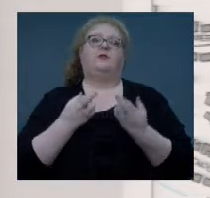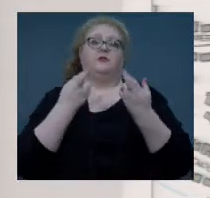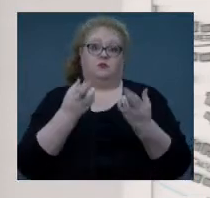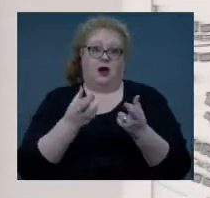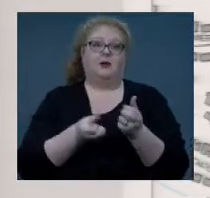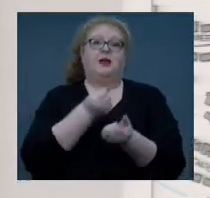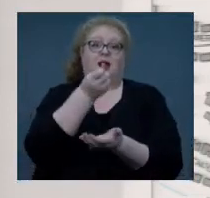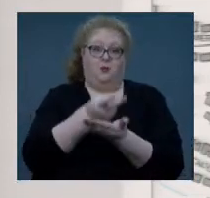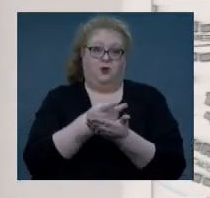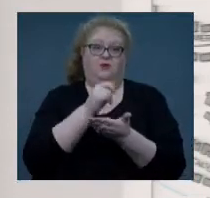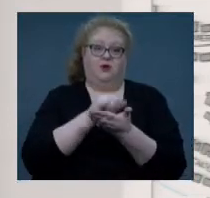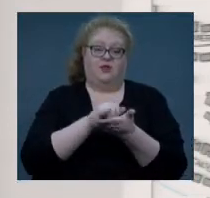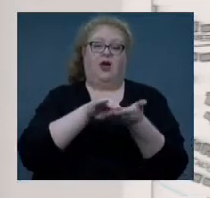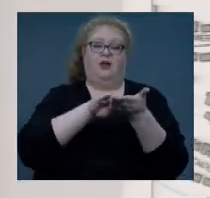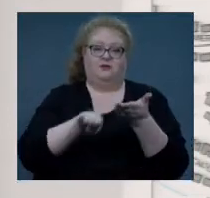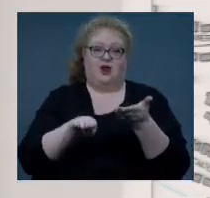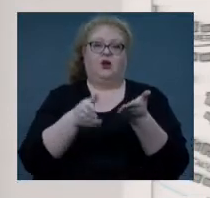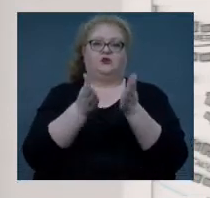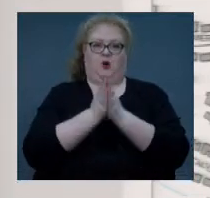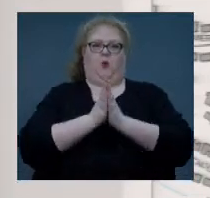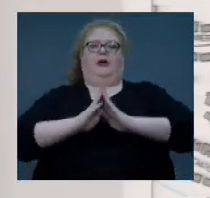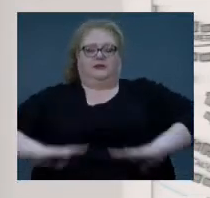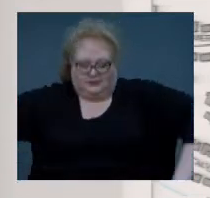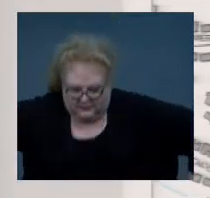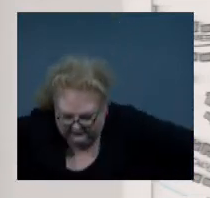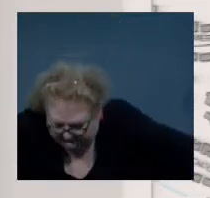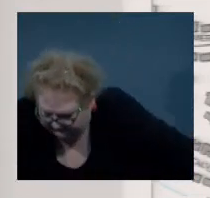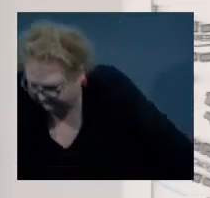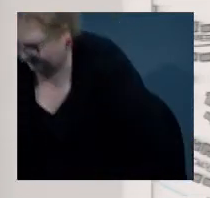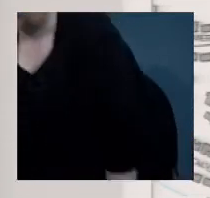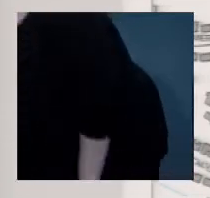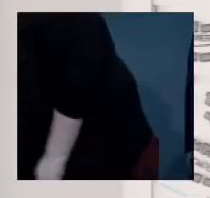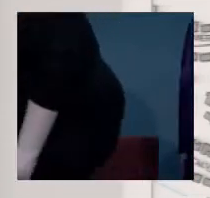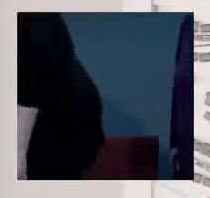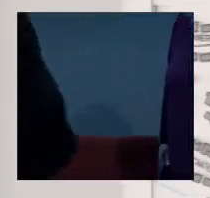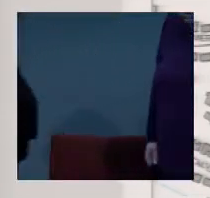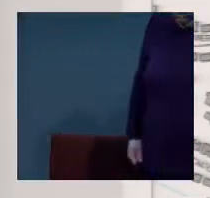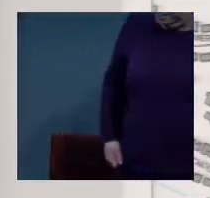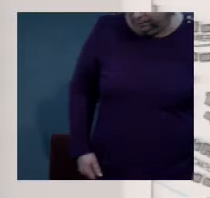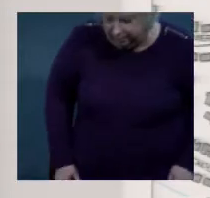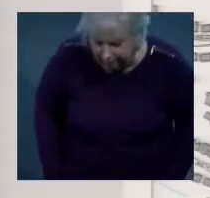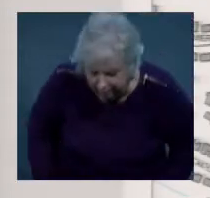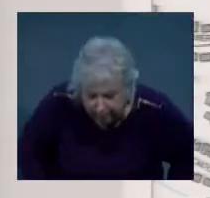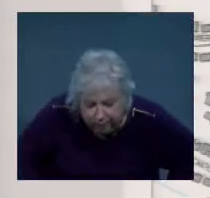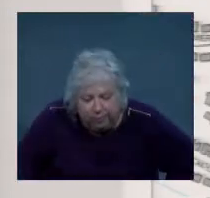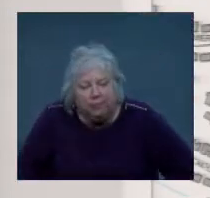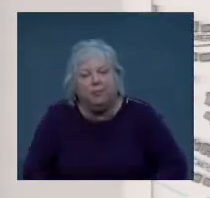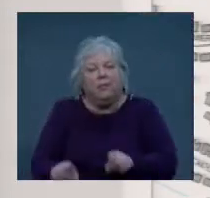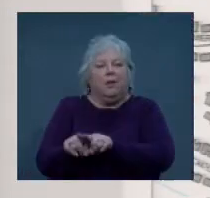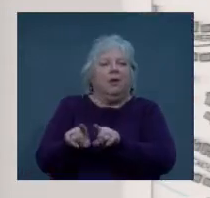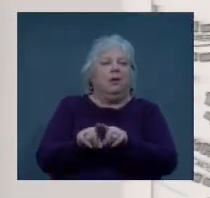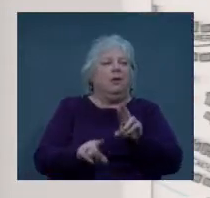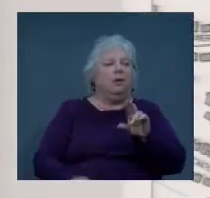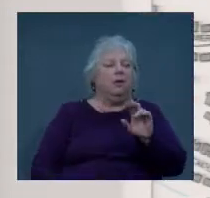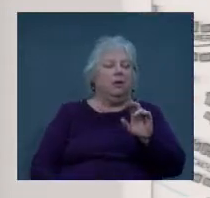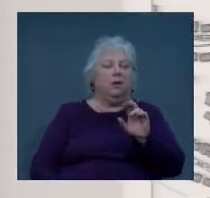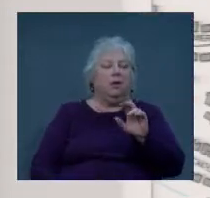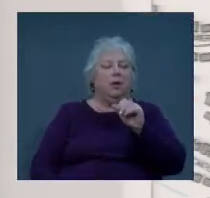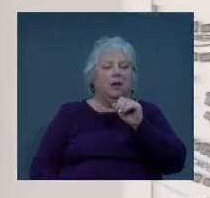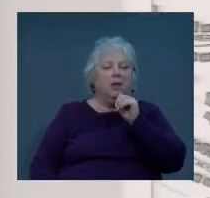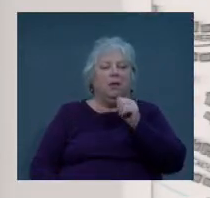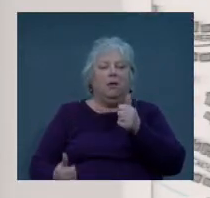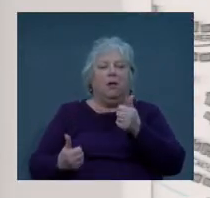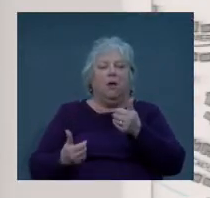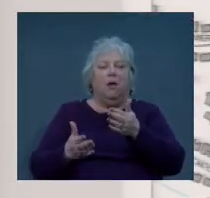approval of that variance request. Also regarding the retaining walls, they're also proposing to not